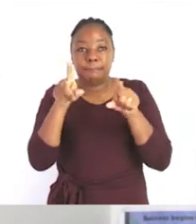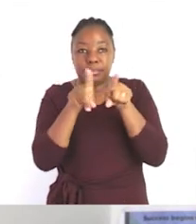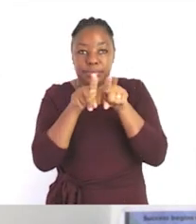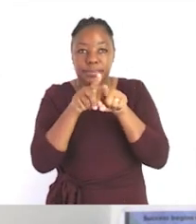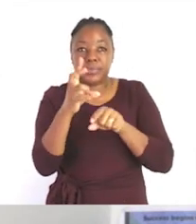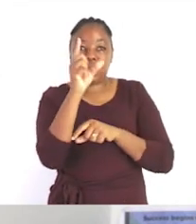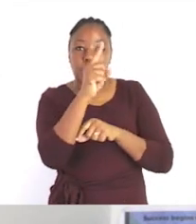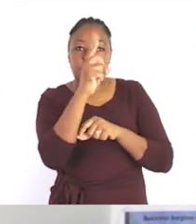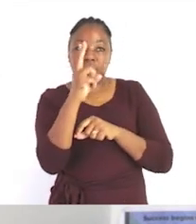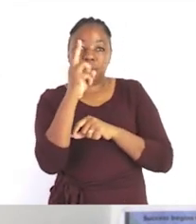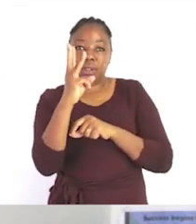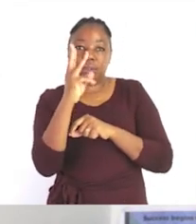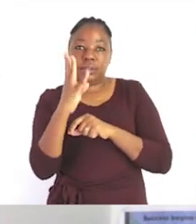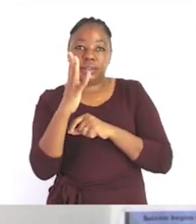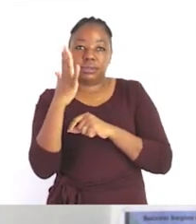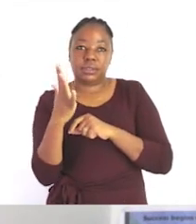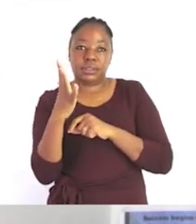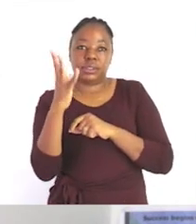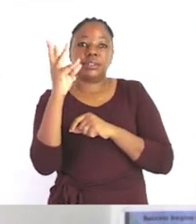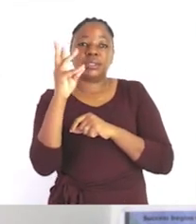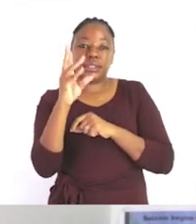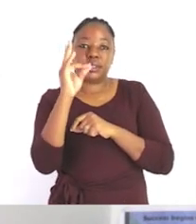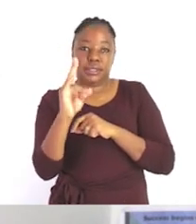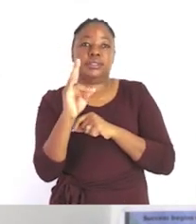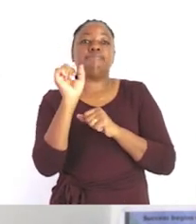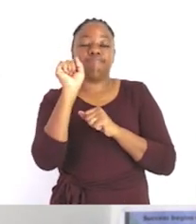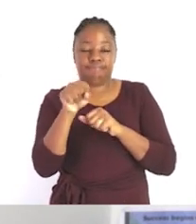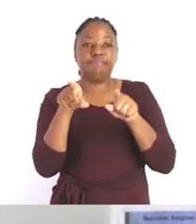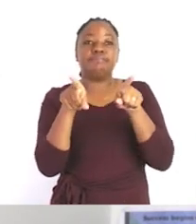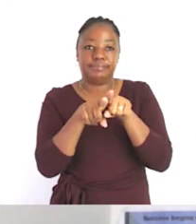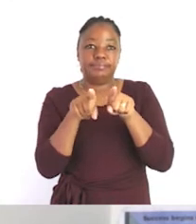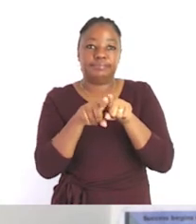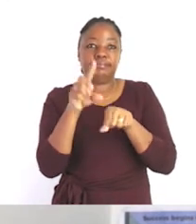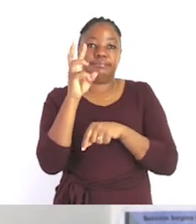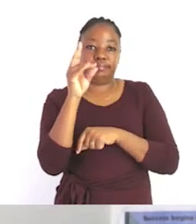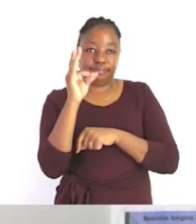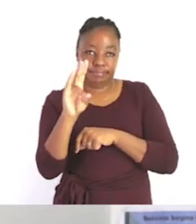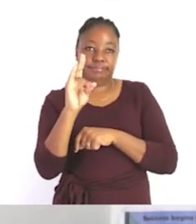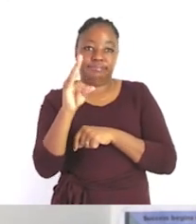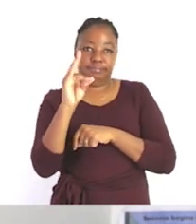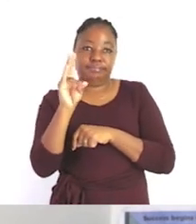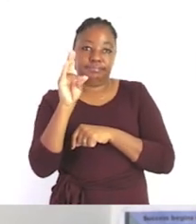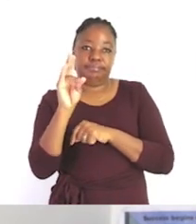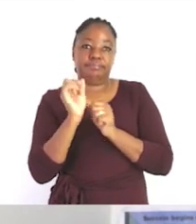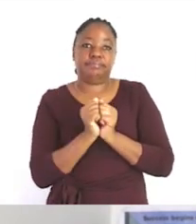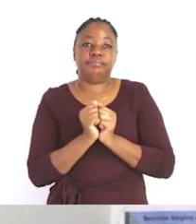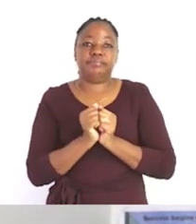1, 2, 3, 4, 5, 6, 7 sticks. So we have another 7 here.